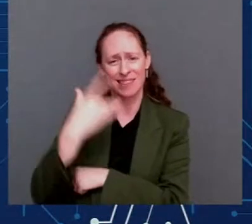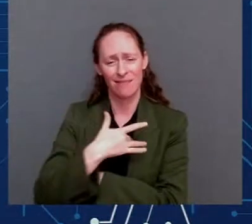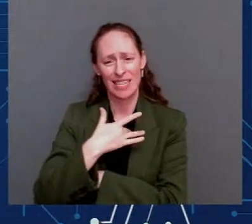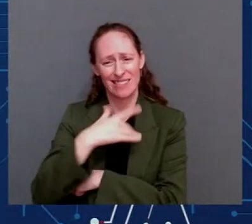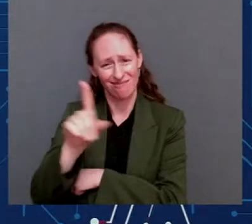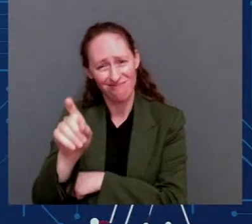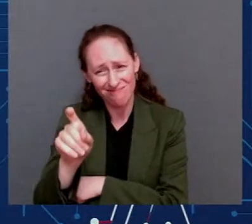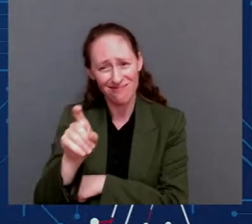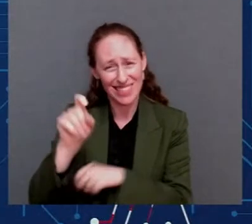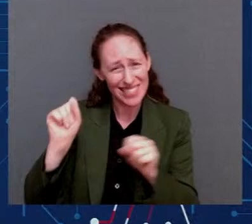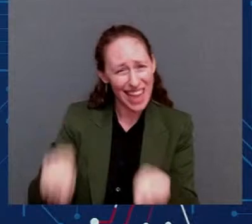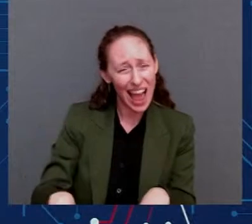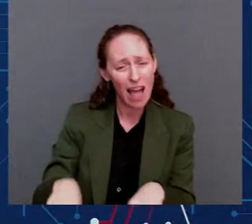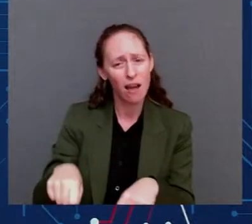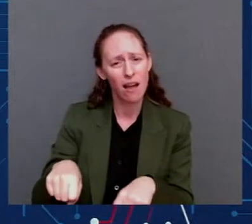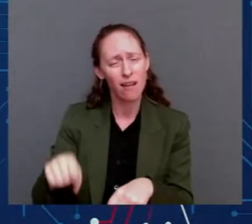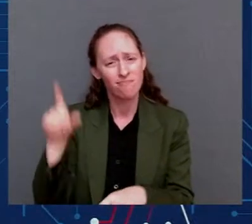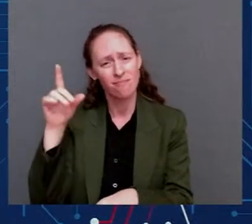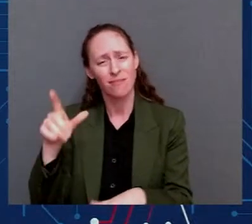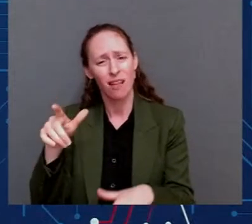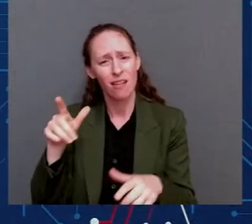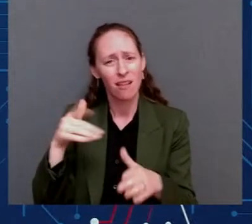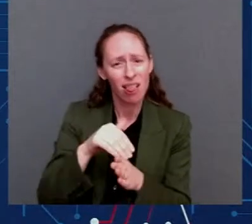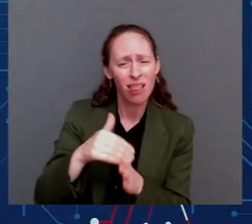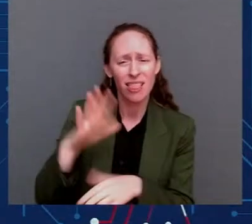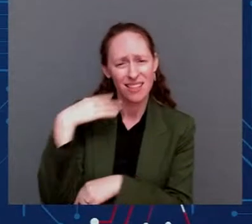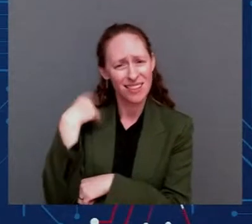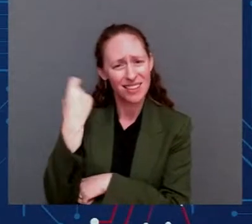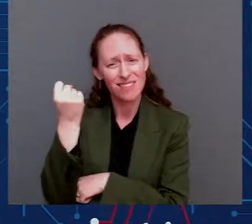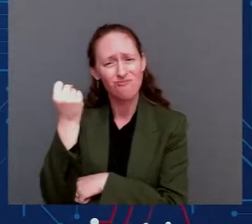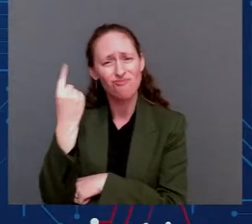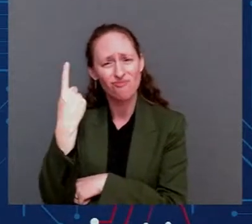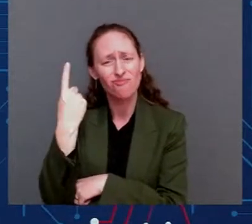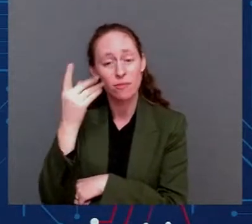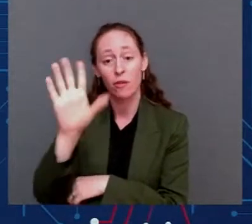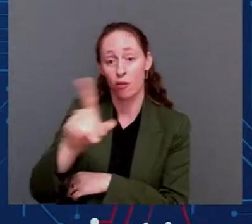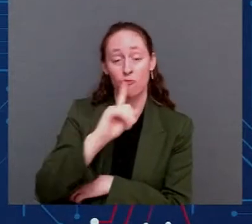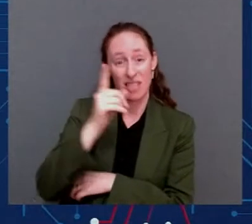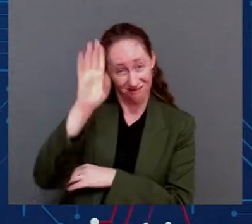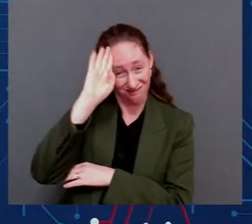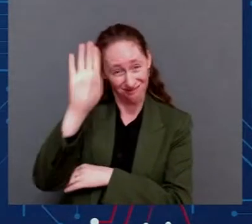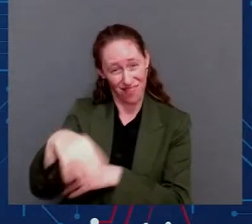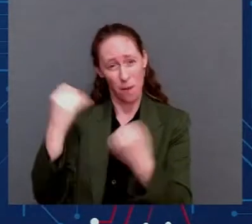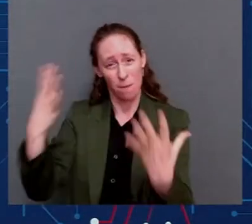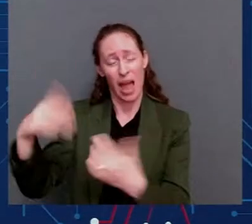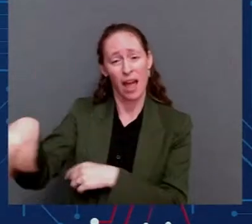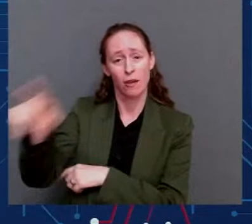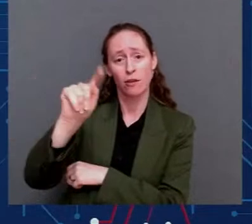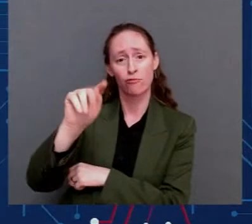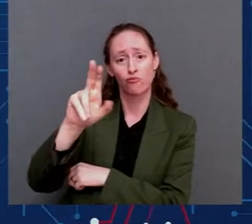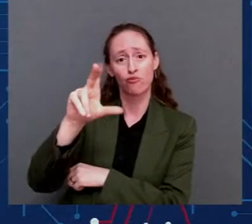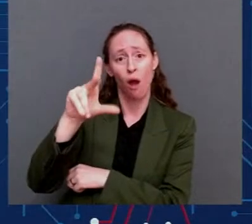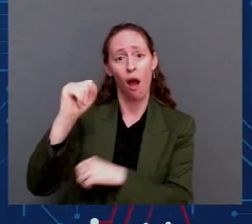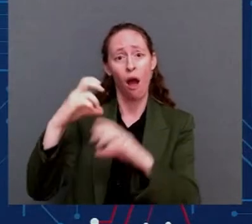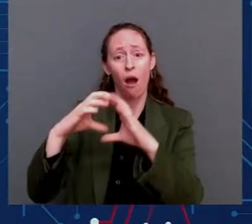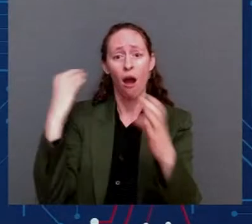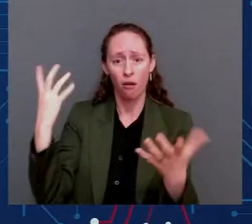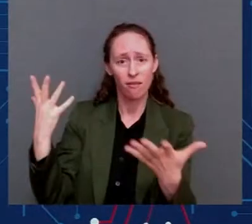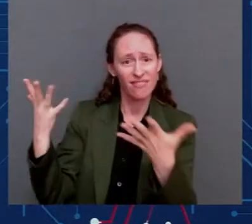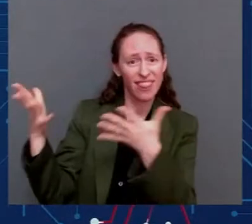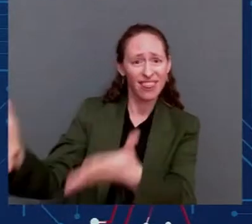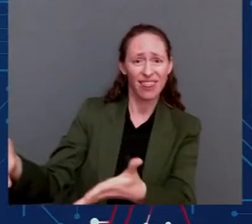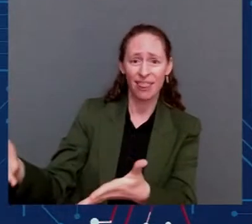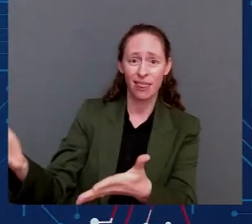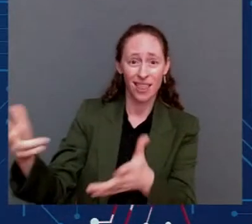hometown of Flint sit in parking lots, unable to be sold because they lack those